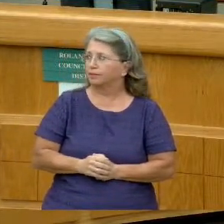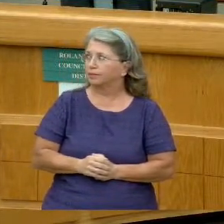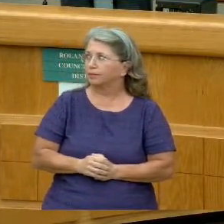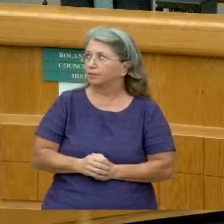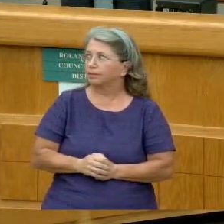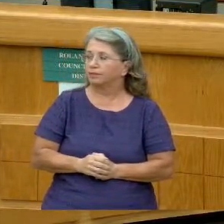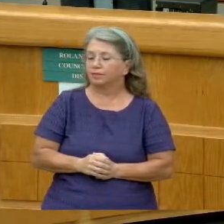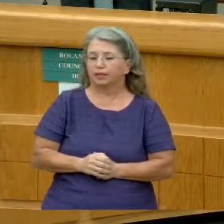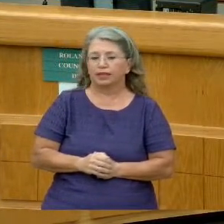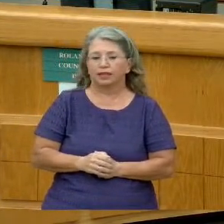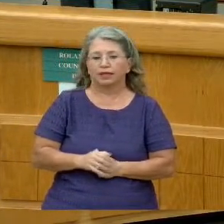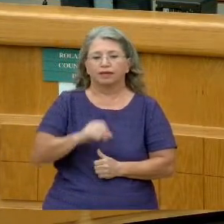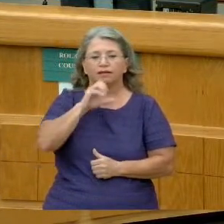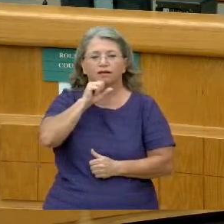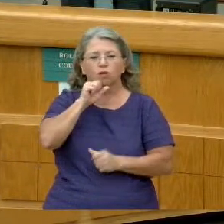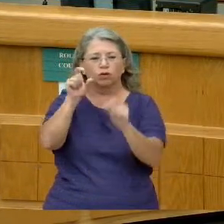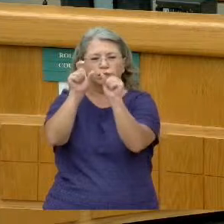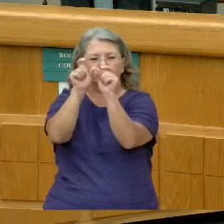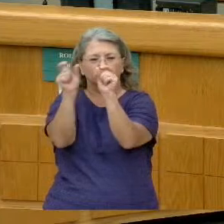that slice there is